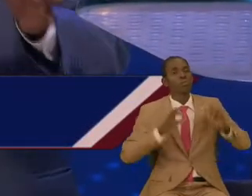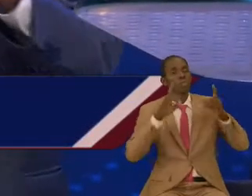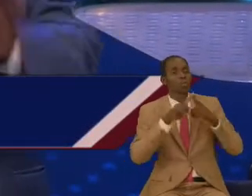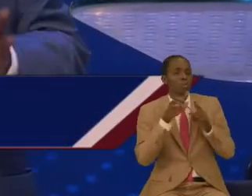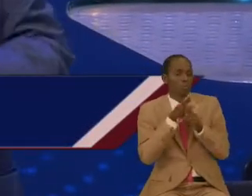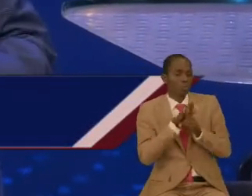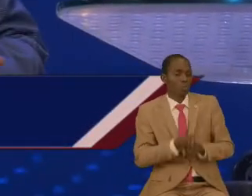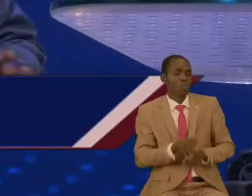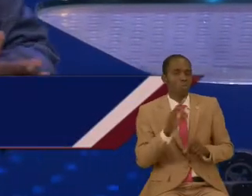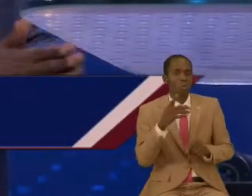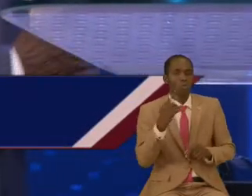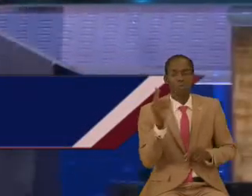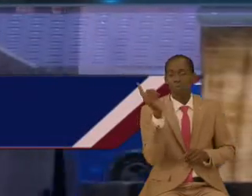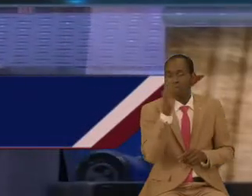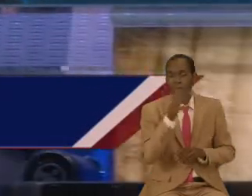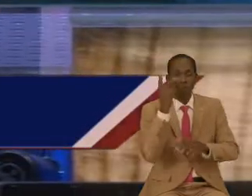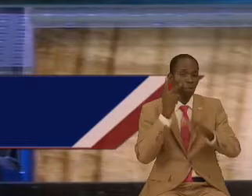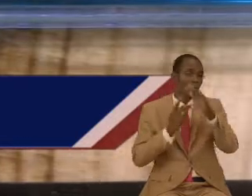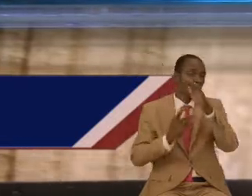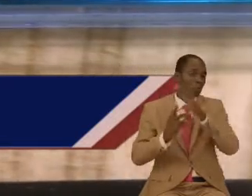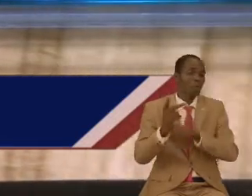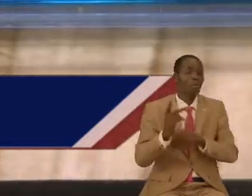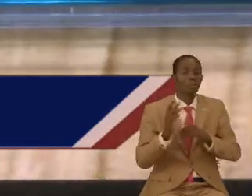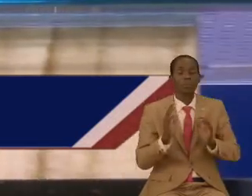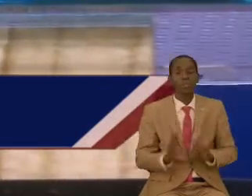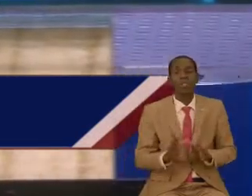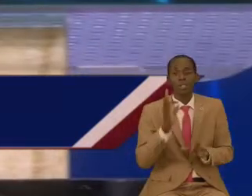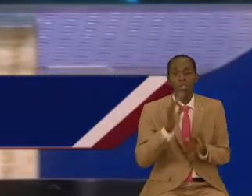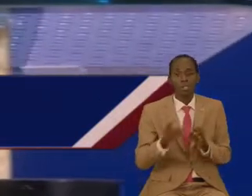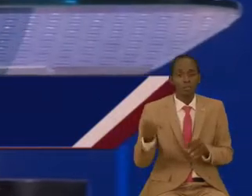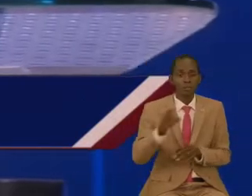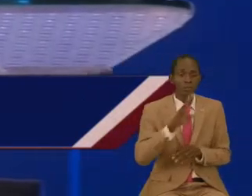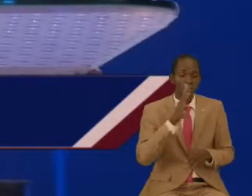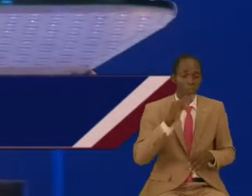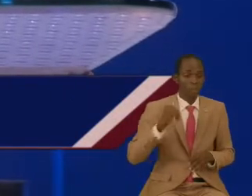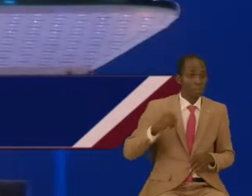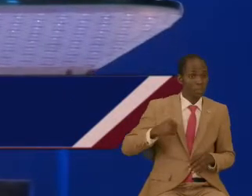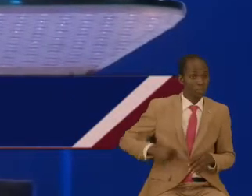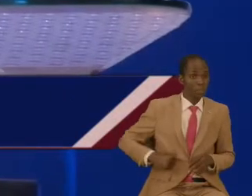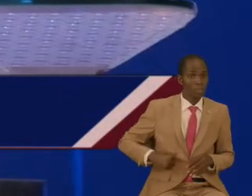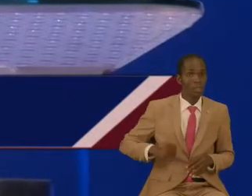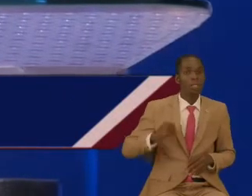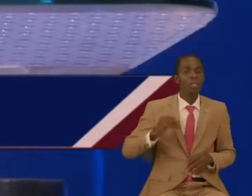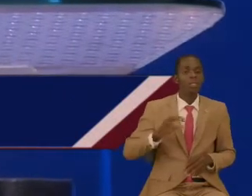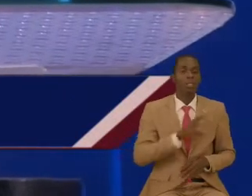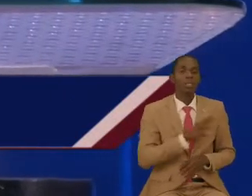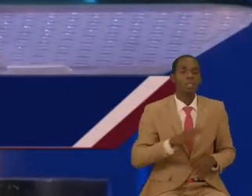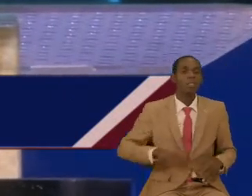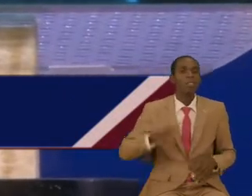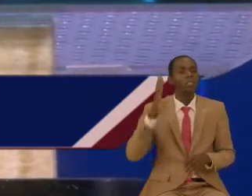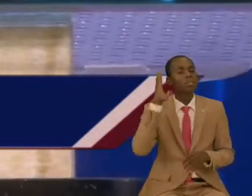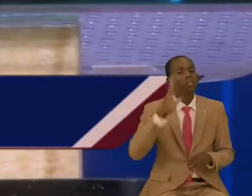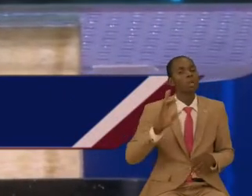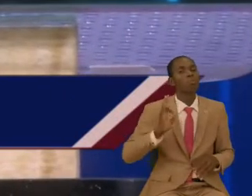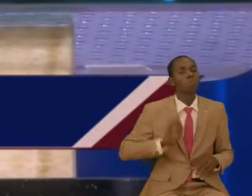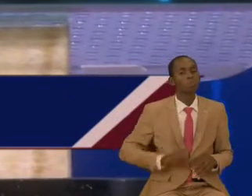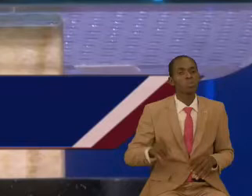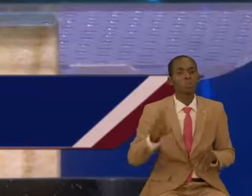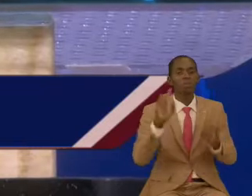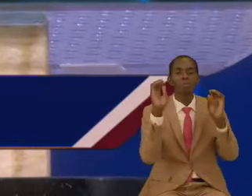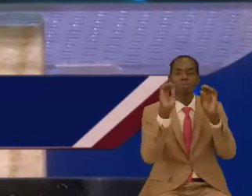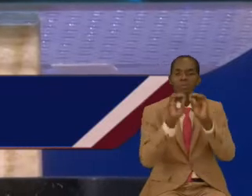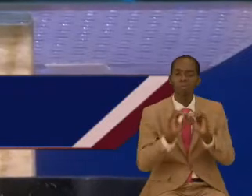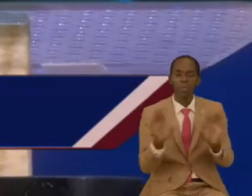of the false prophets, if ye be circumcised, Christ shall profit you nothing.